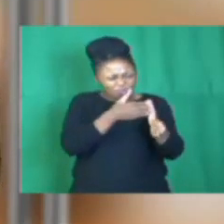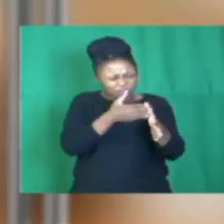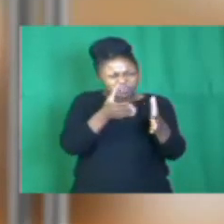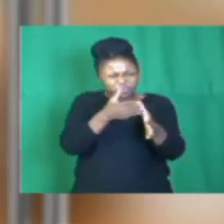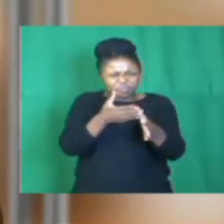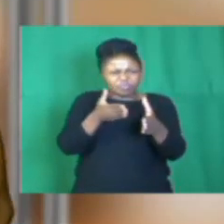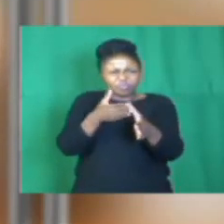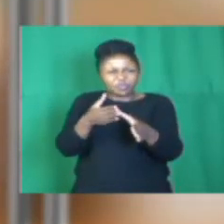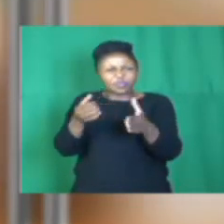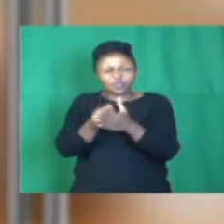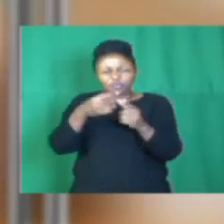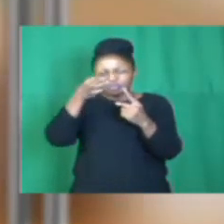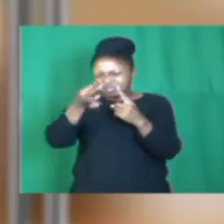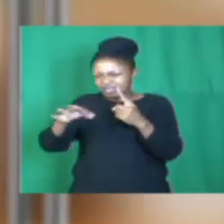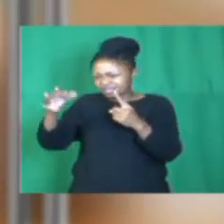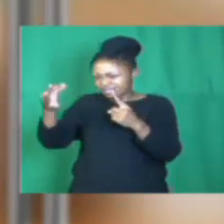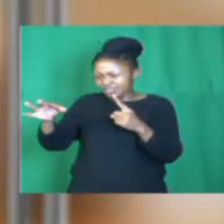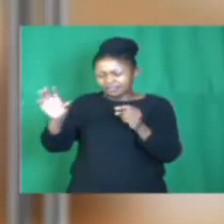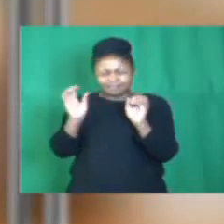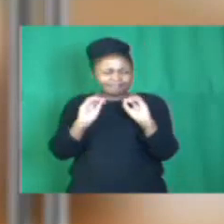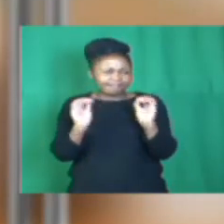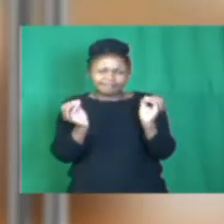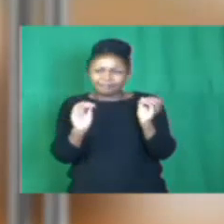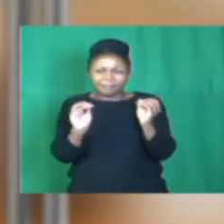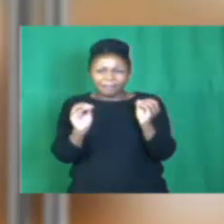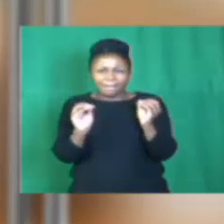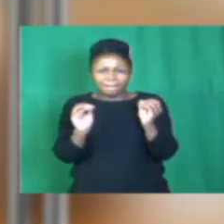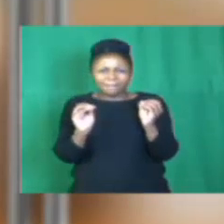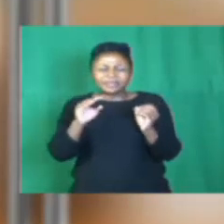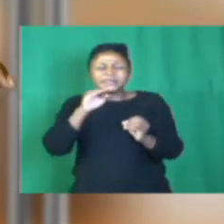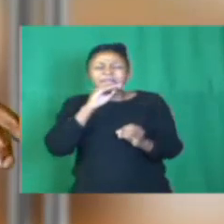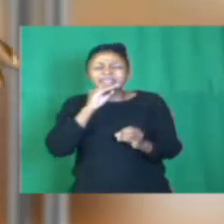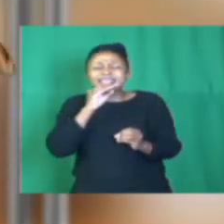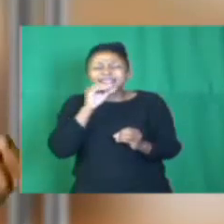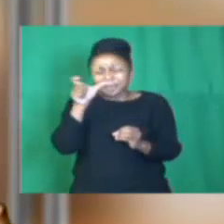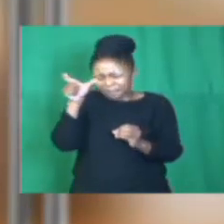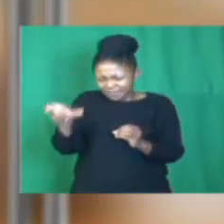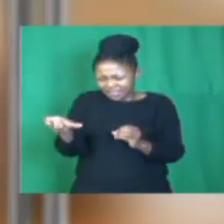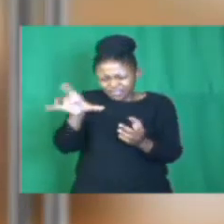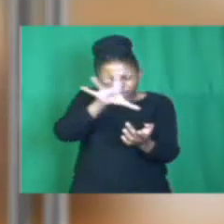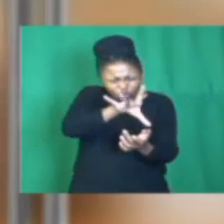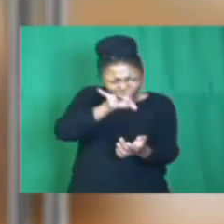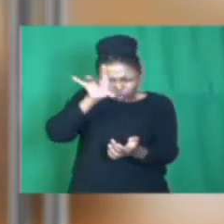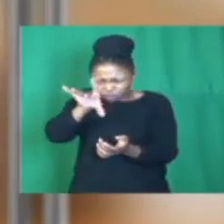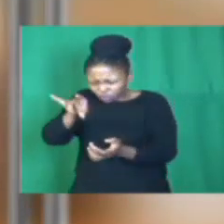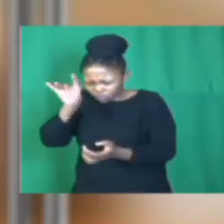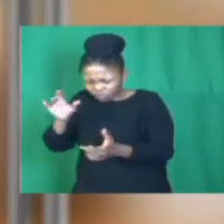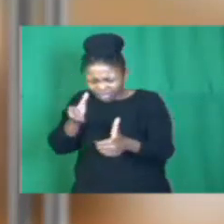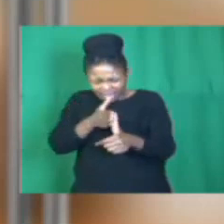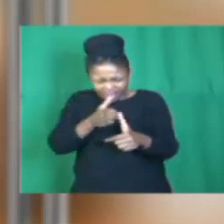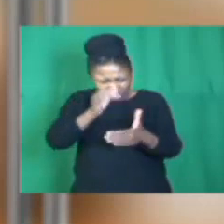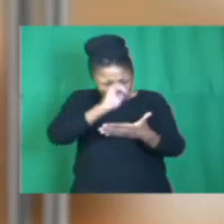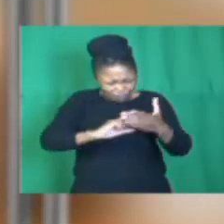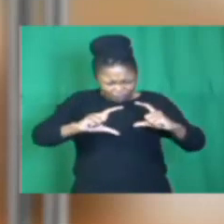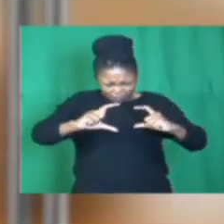form, because what you are doing there, you are basically picking the response from the text, and most of the time it